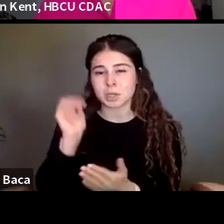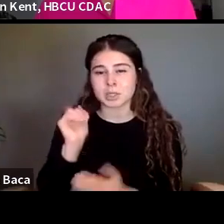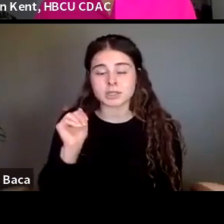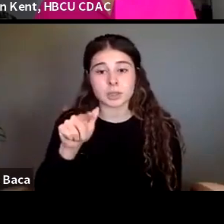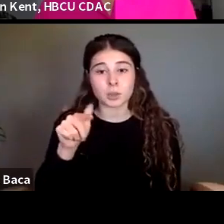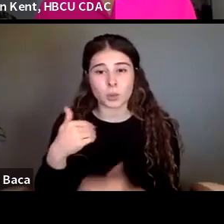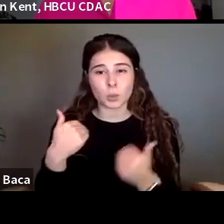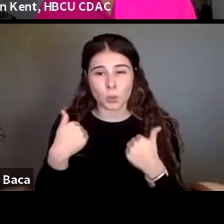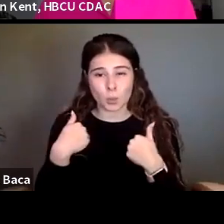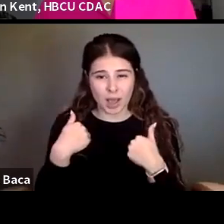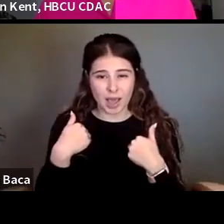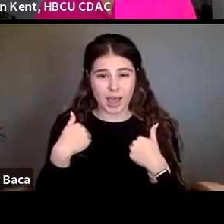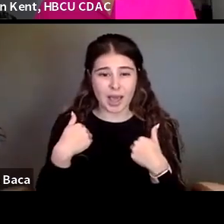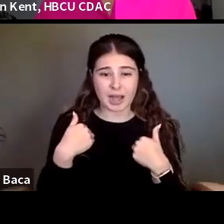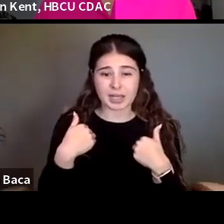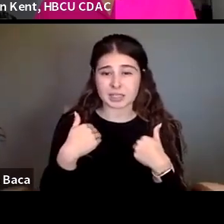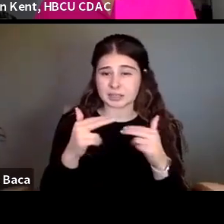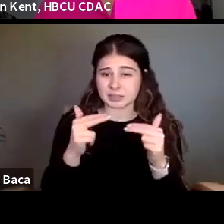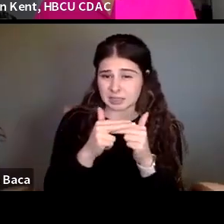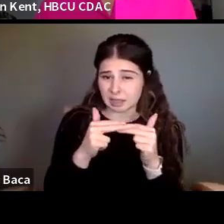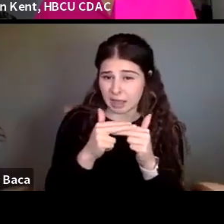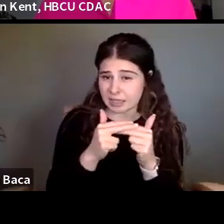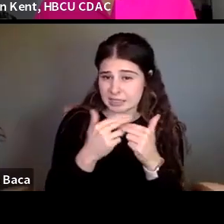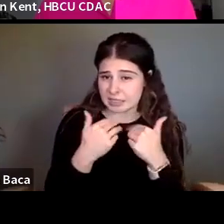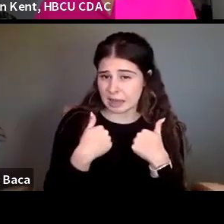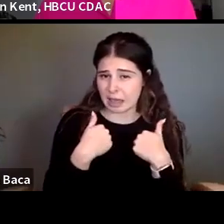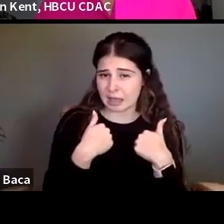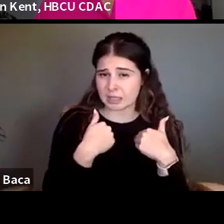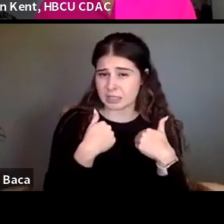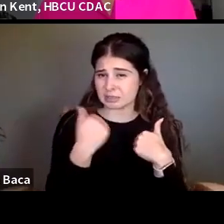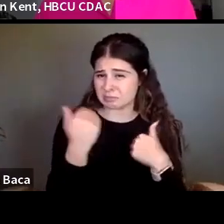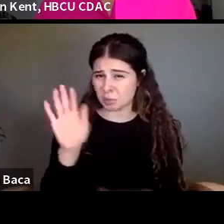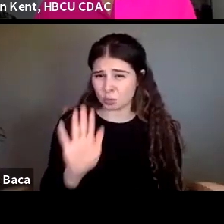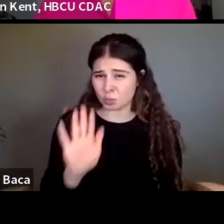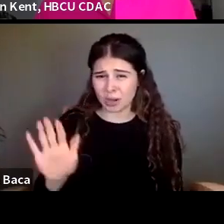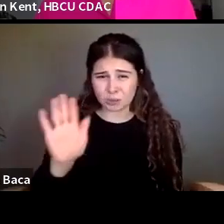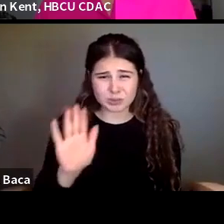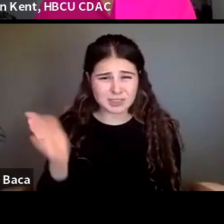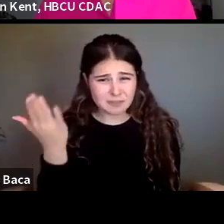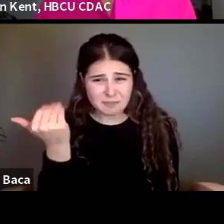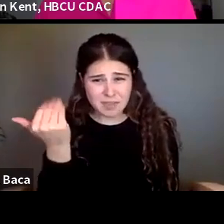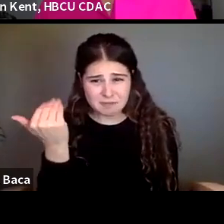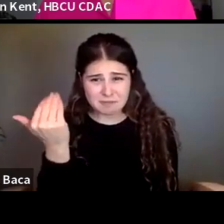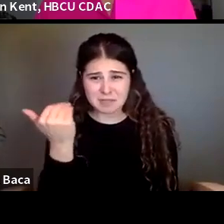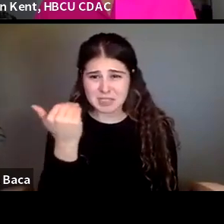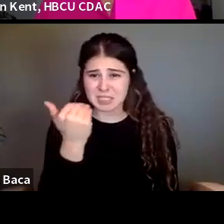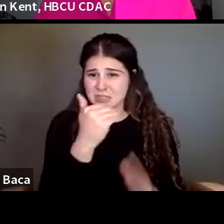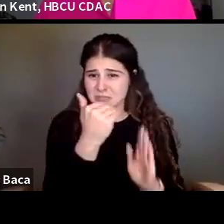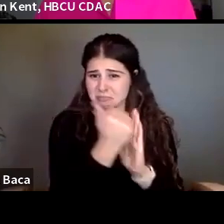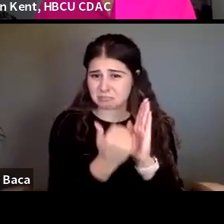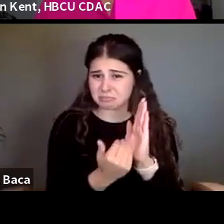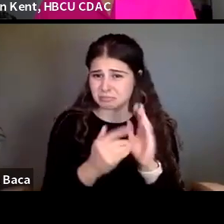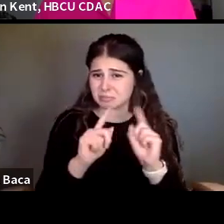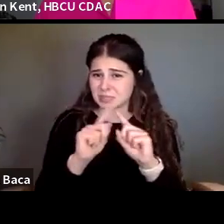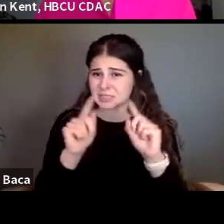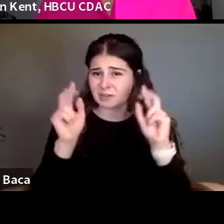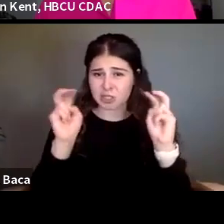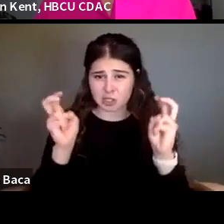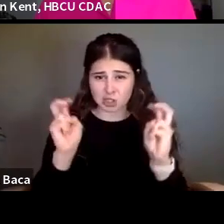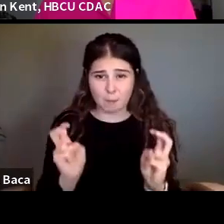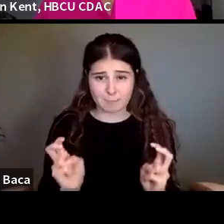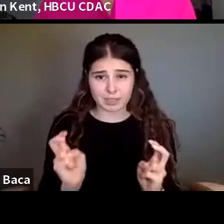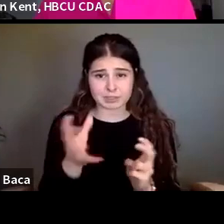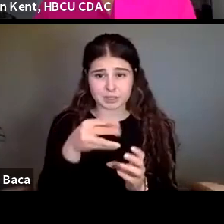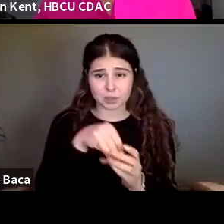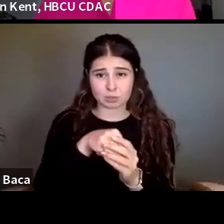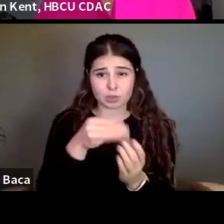different subjects that Money Smart covers. I noted that many of them would be subjects that housing counselors would use. And so I know housing